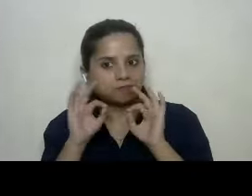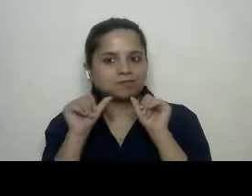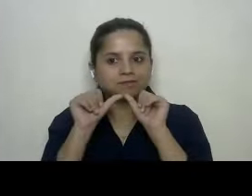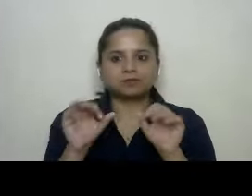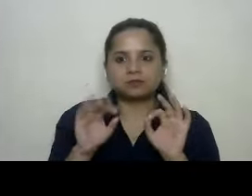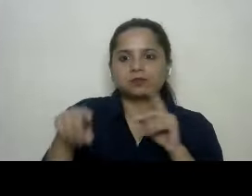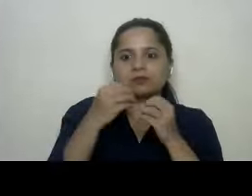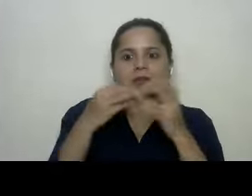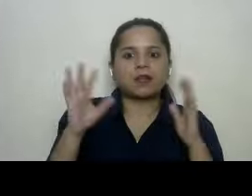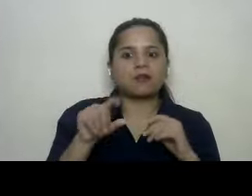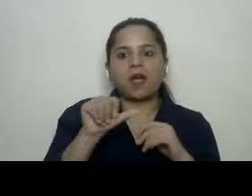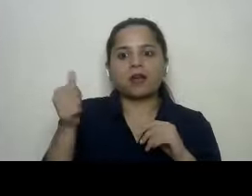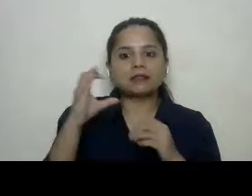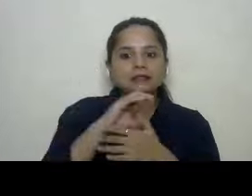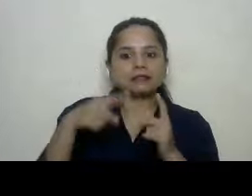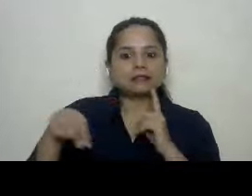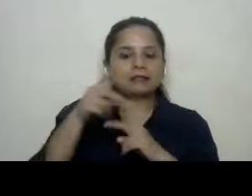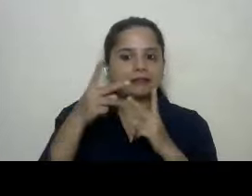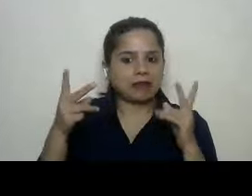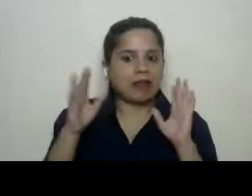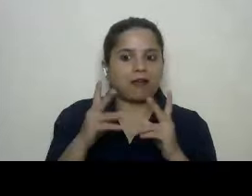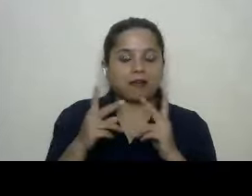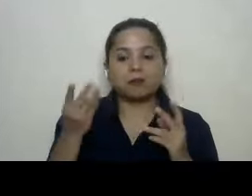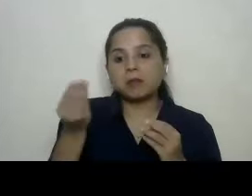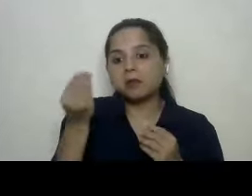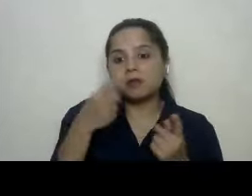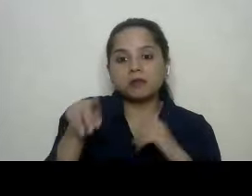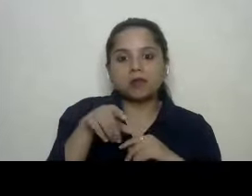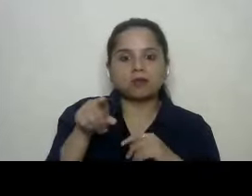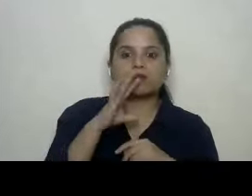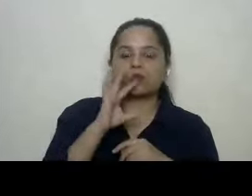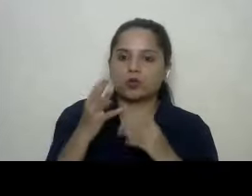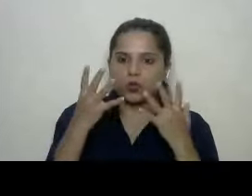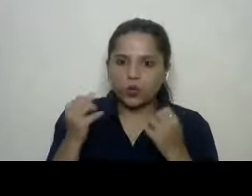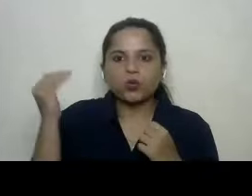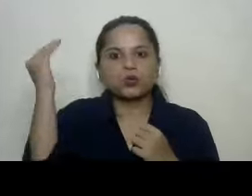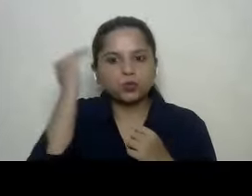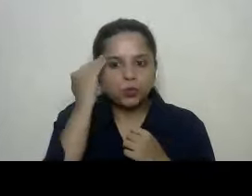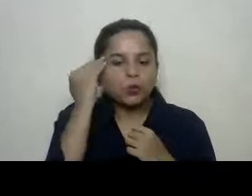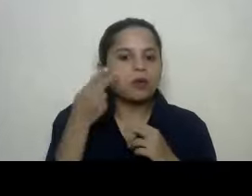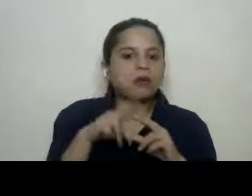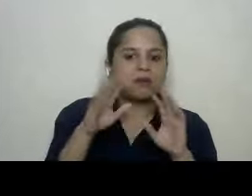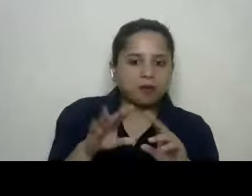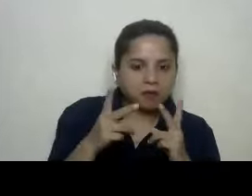many others in the chat box as well. Some of them did, of course, want to know if there is an